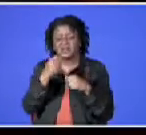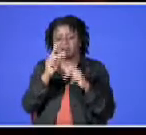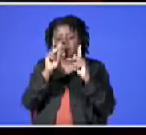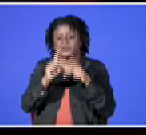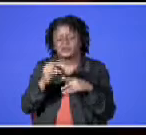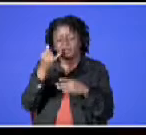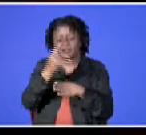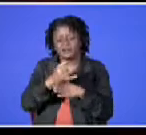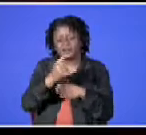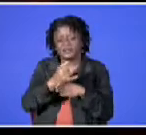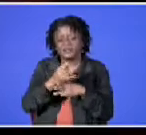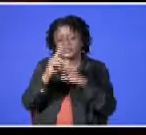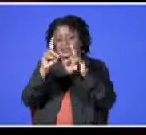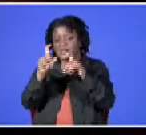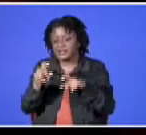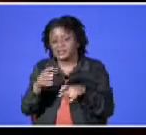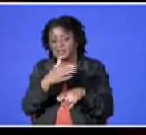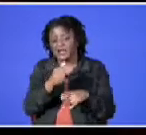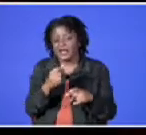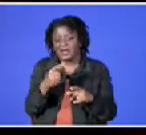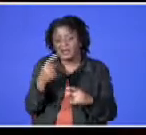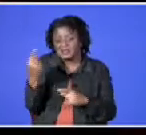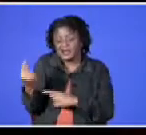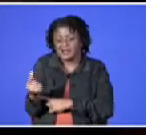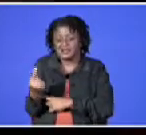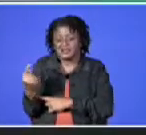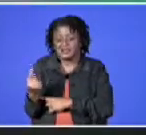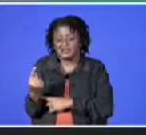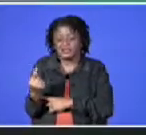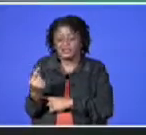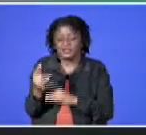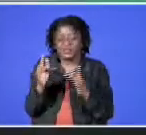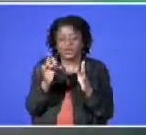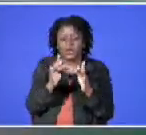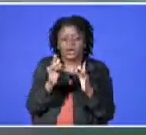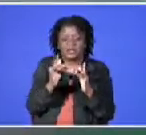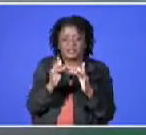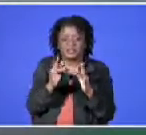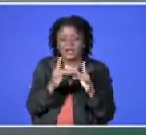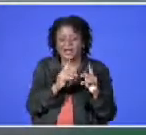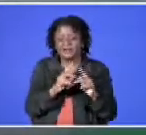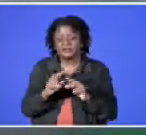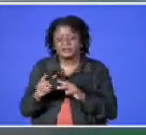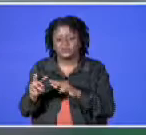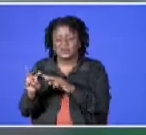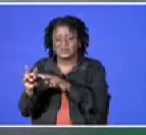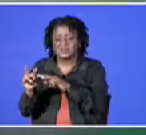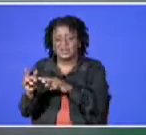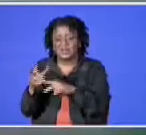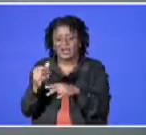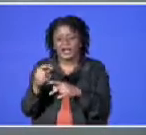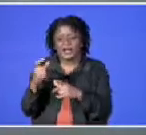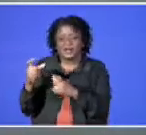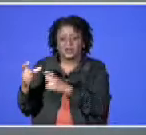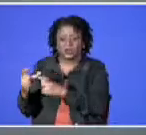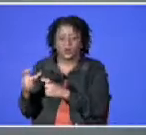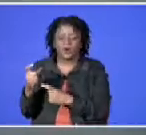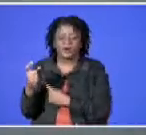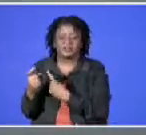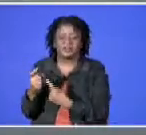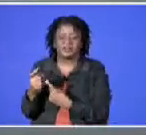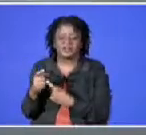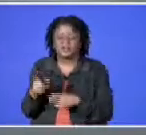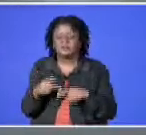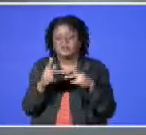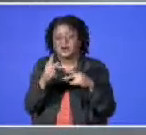and isolation, combined with contact tracing and quarantine, have proven effective in managing outbreaks. He provided an update on